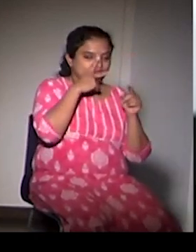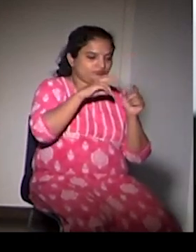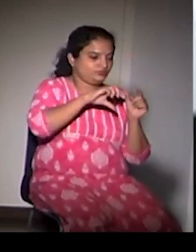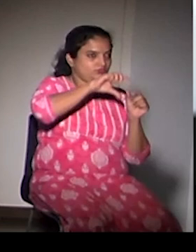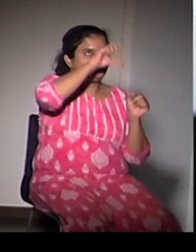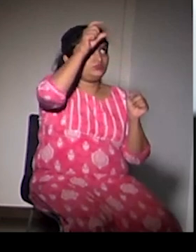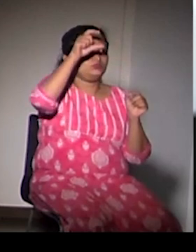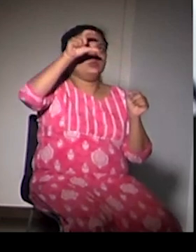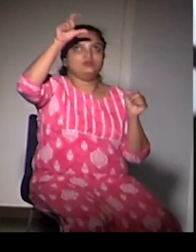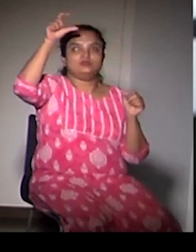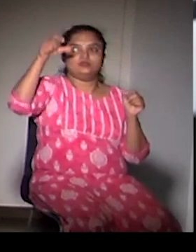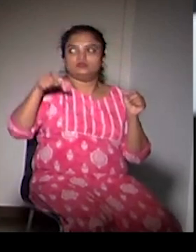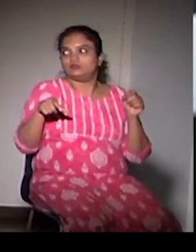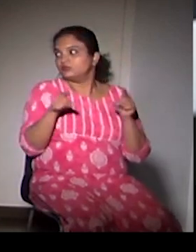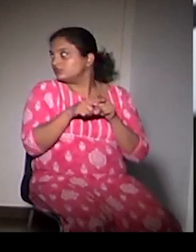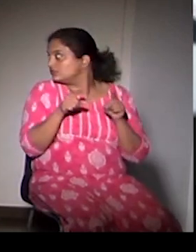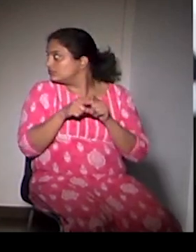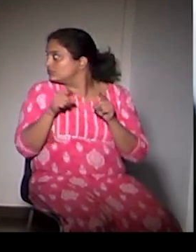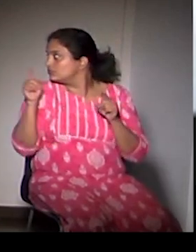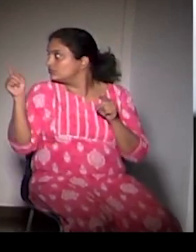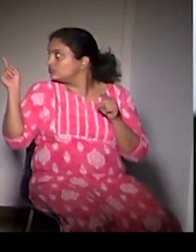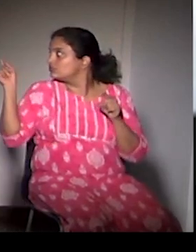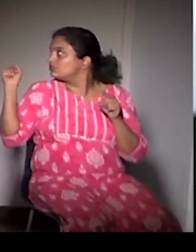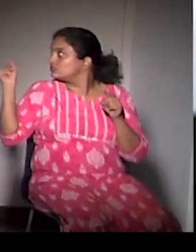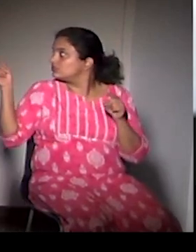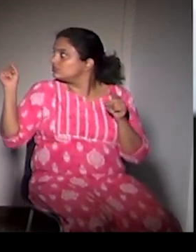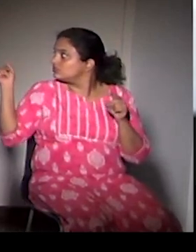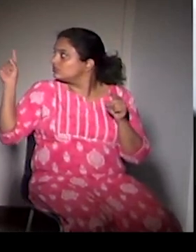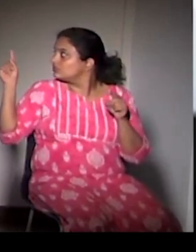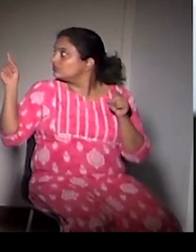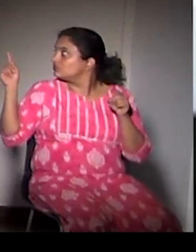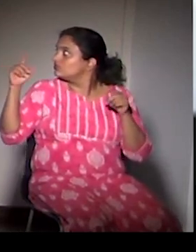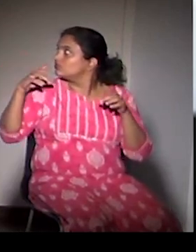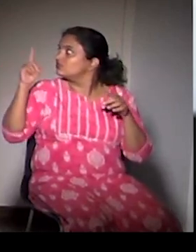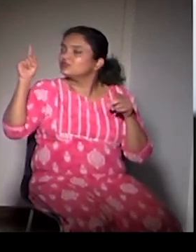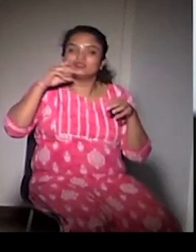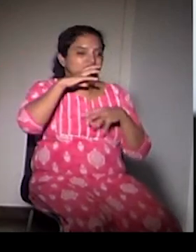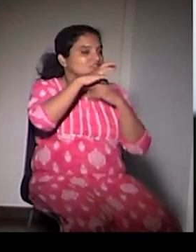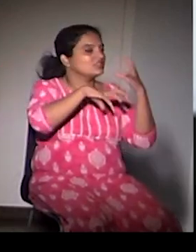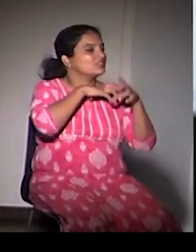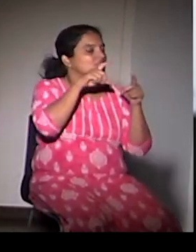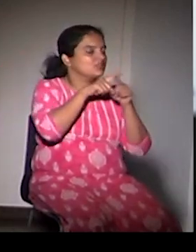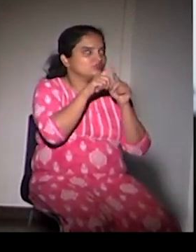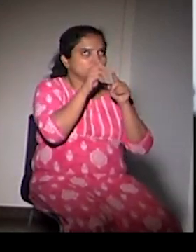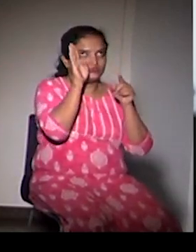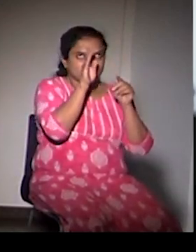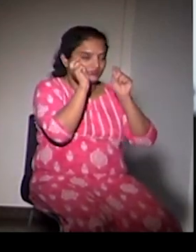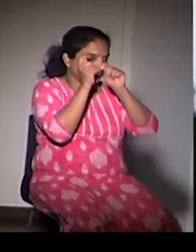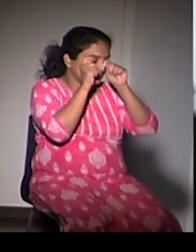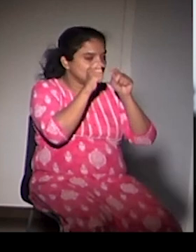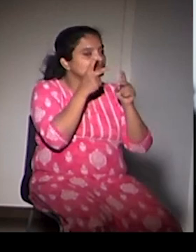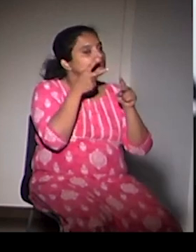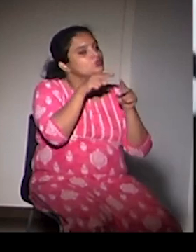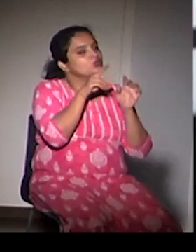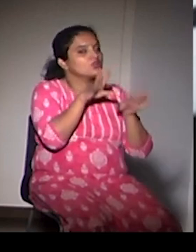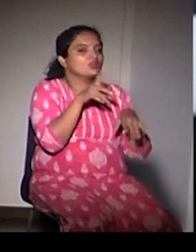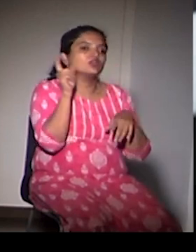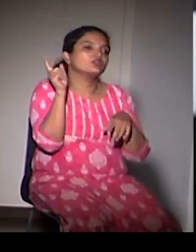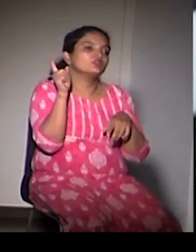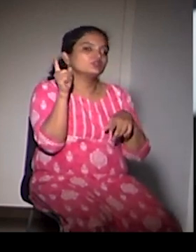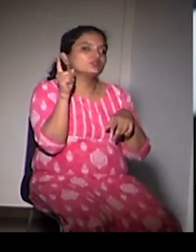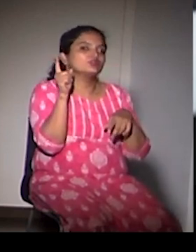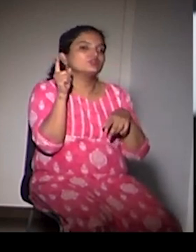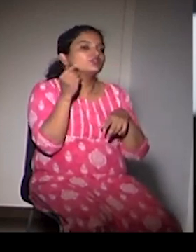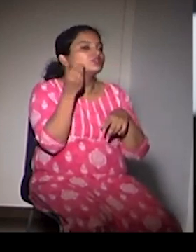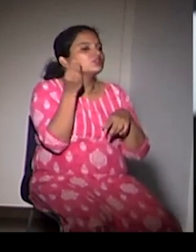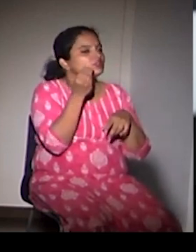mihrab and these borders as well, but it's combined with carved stucco work. And also we do have a little